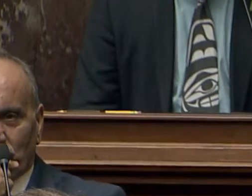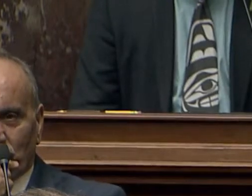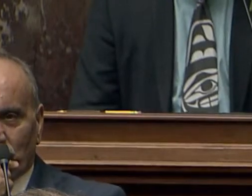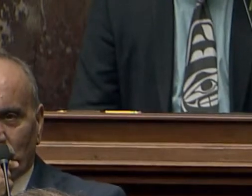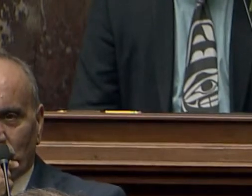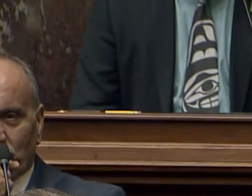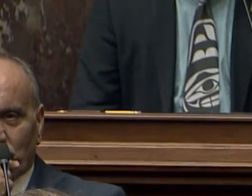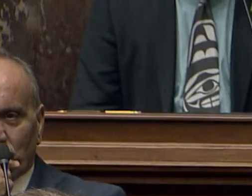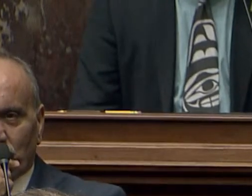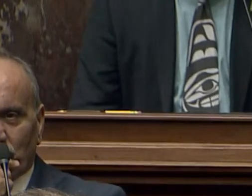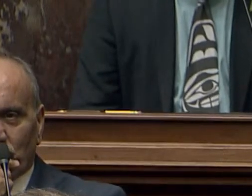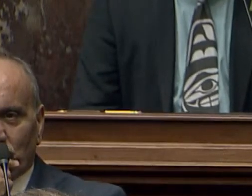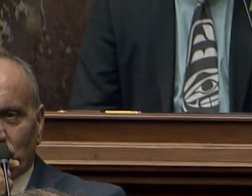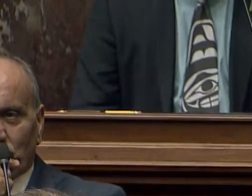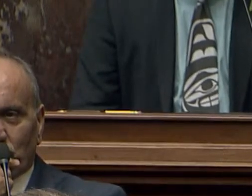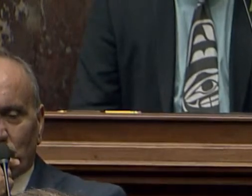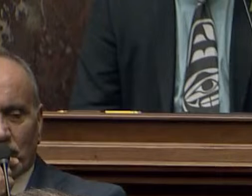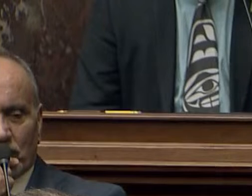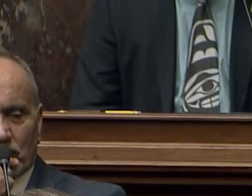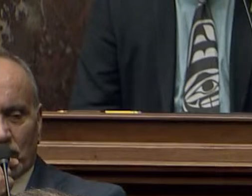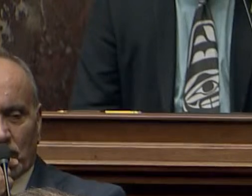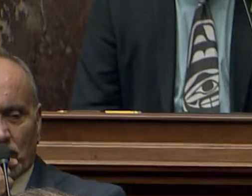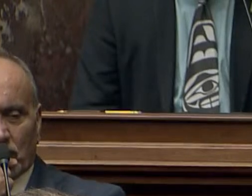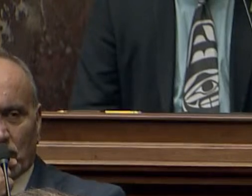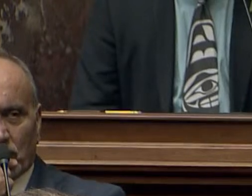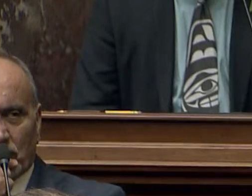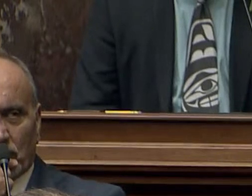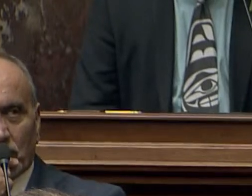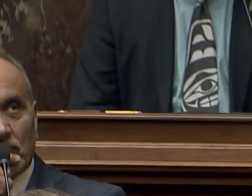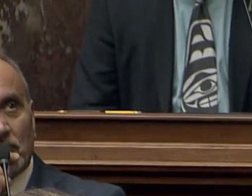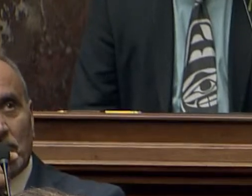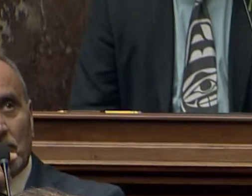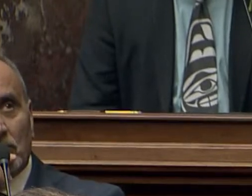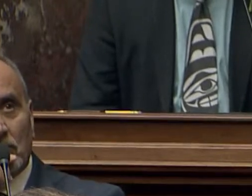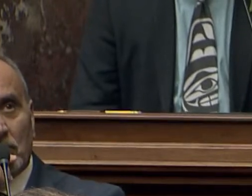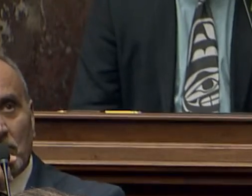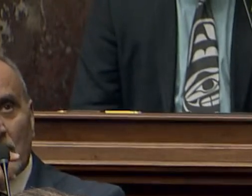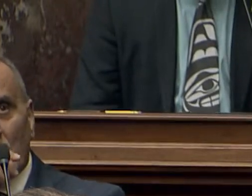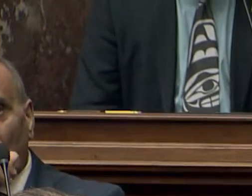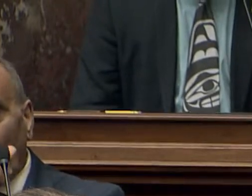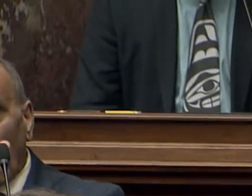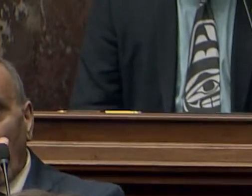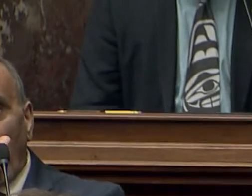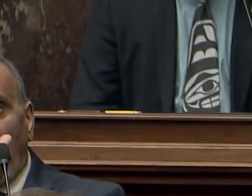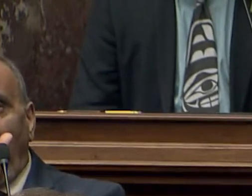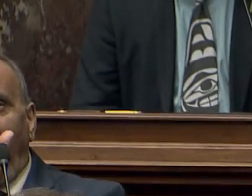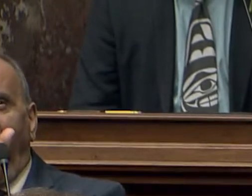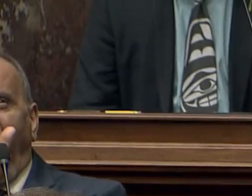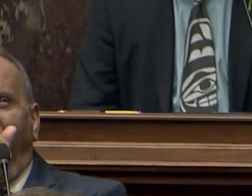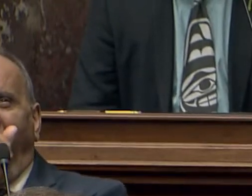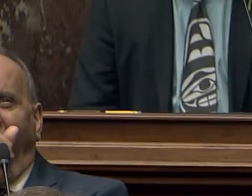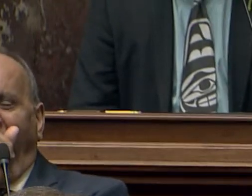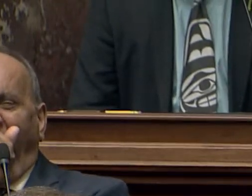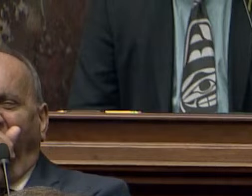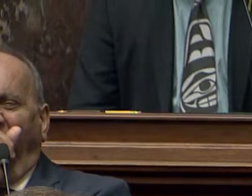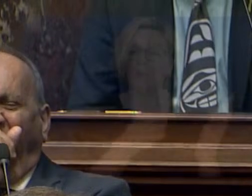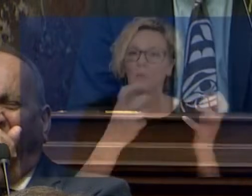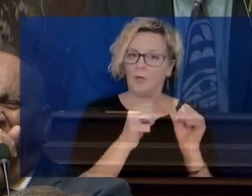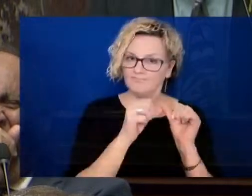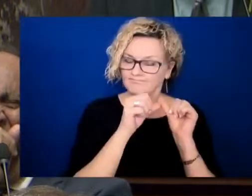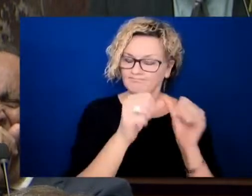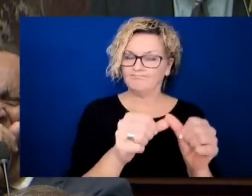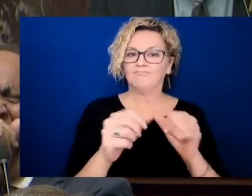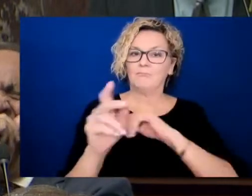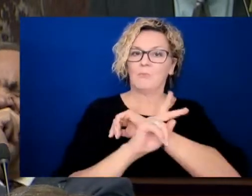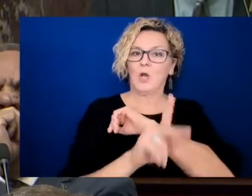deliberate independently of the sovereign. As such, is an important part of our parliamentary democratic process. It's my honor as Attorney General